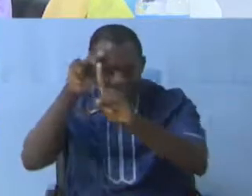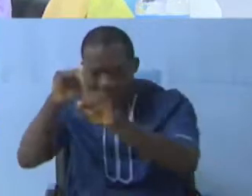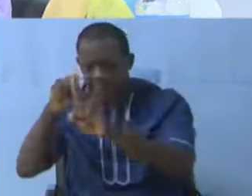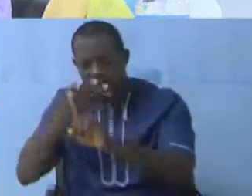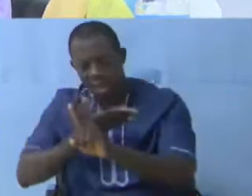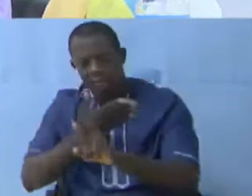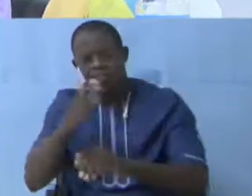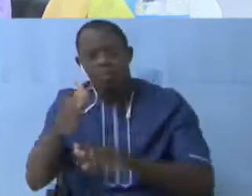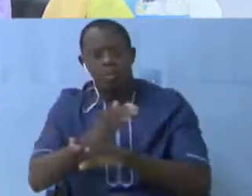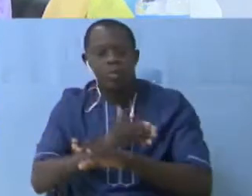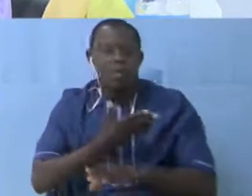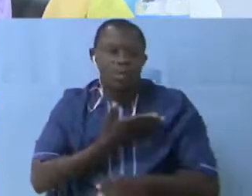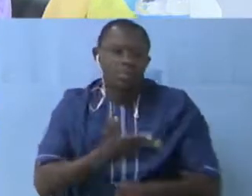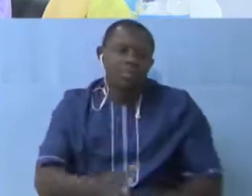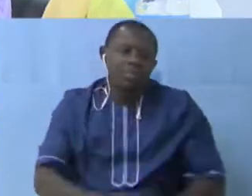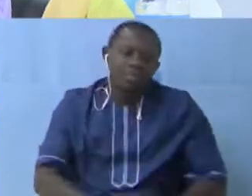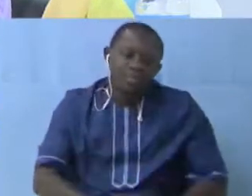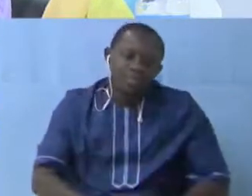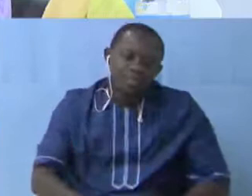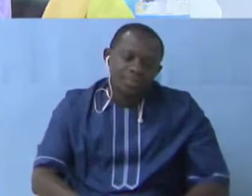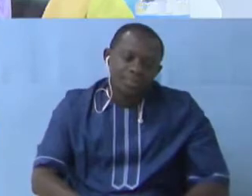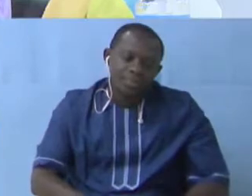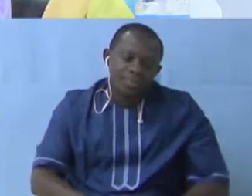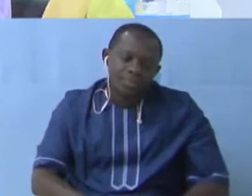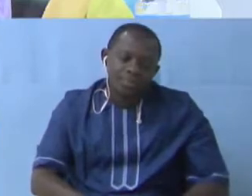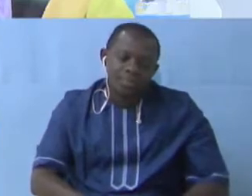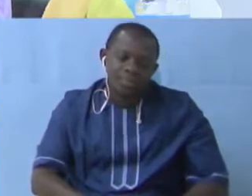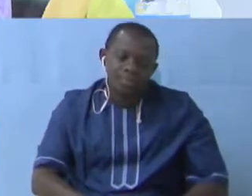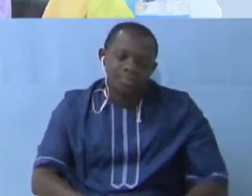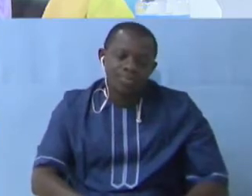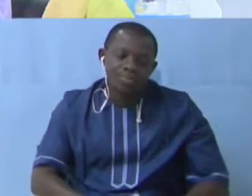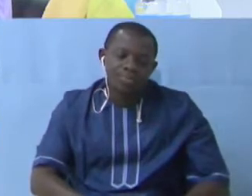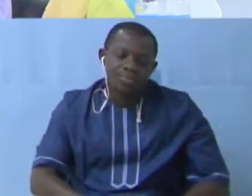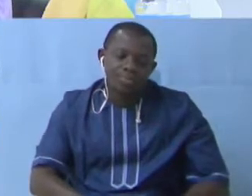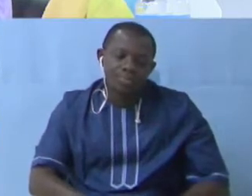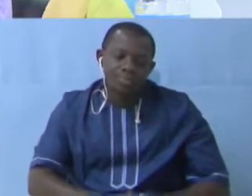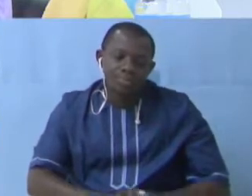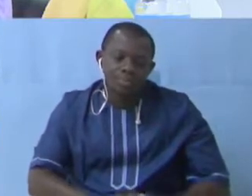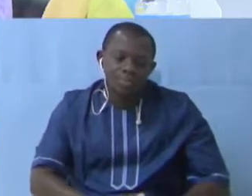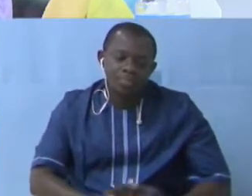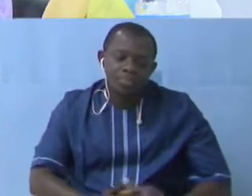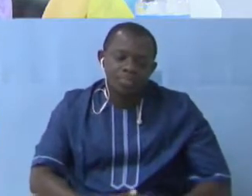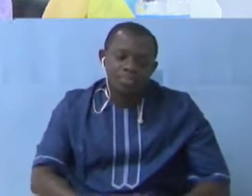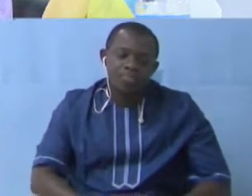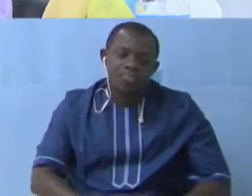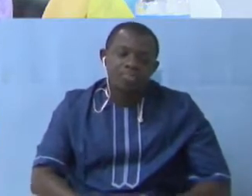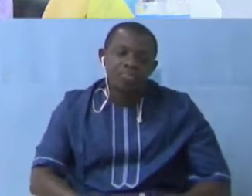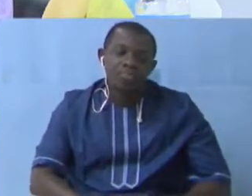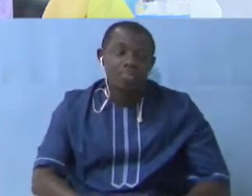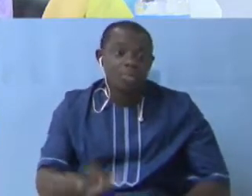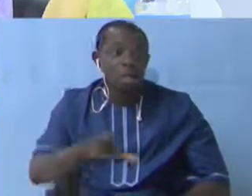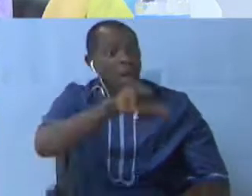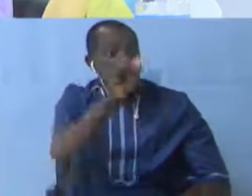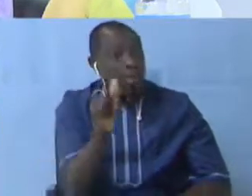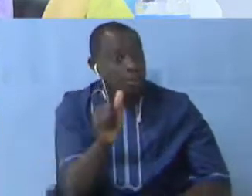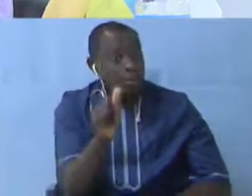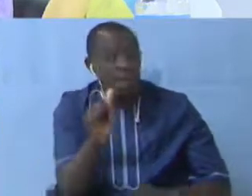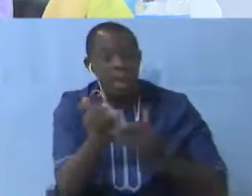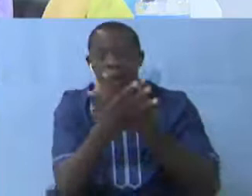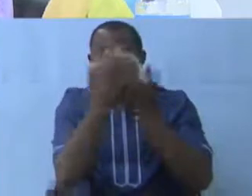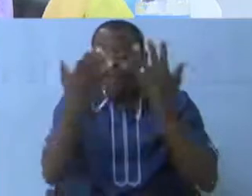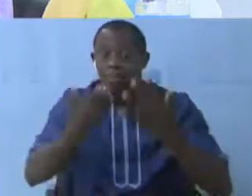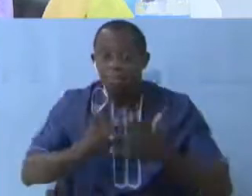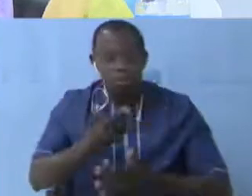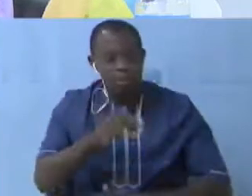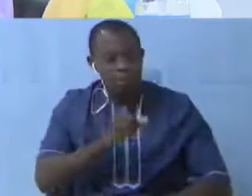ci ak kana wax dara loolu yëpp pour dàkk ñi. So and many people left the